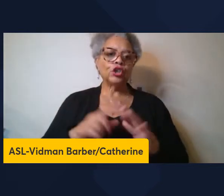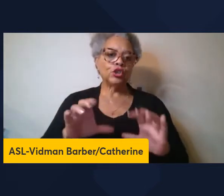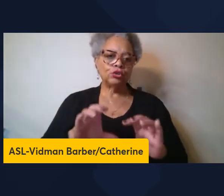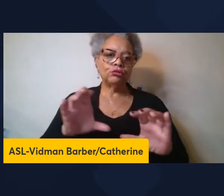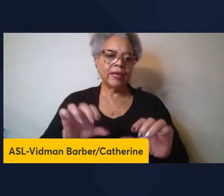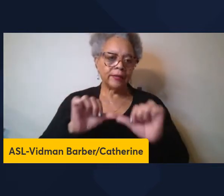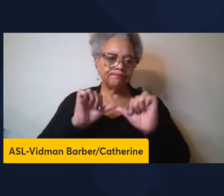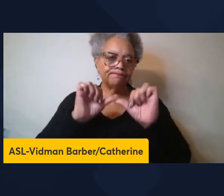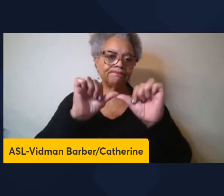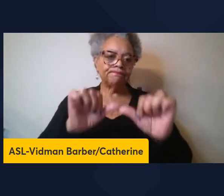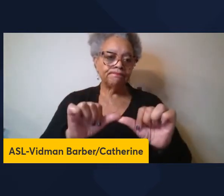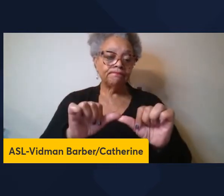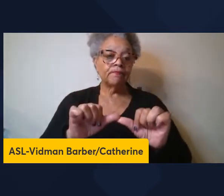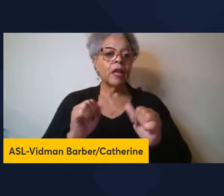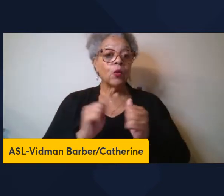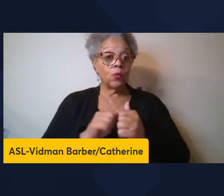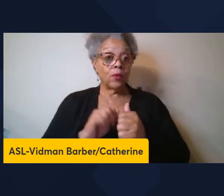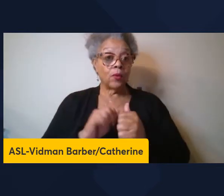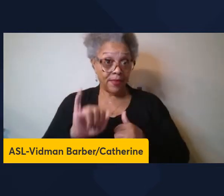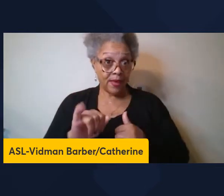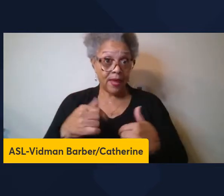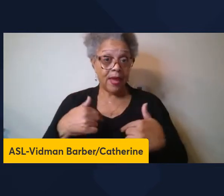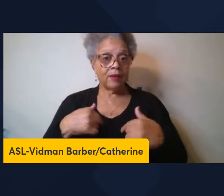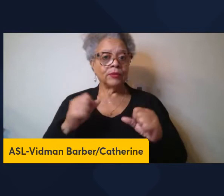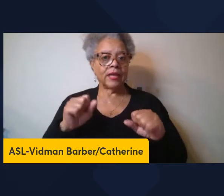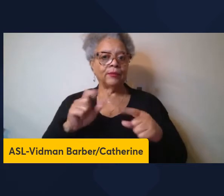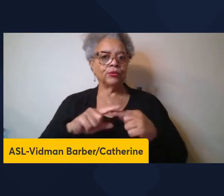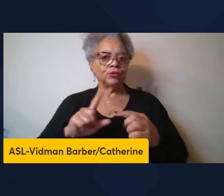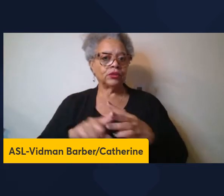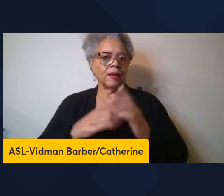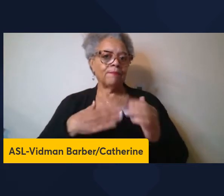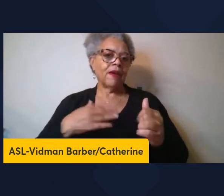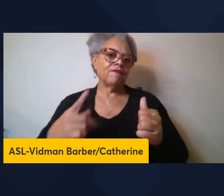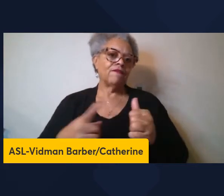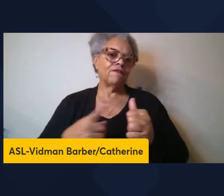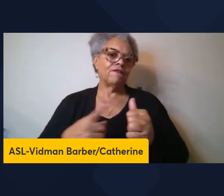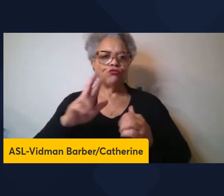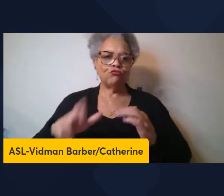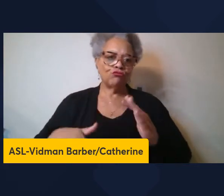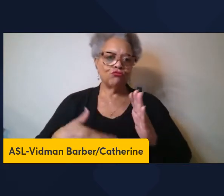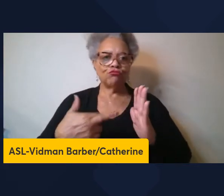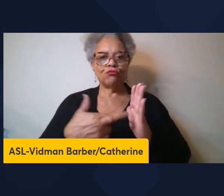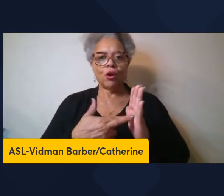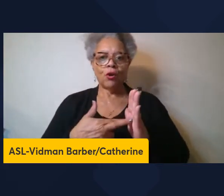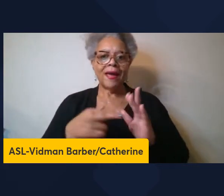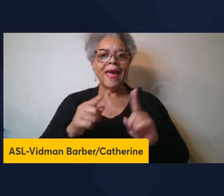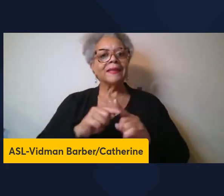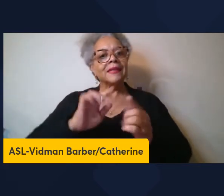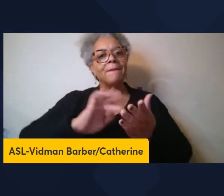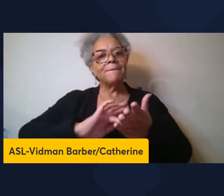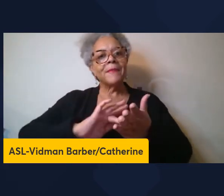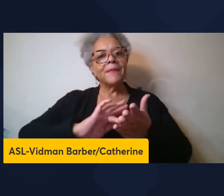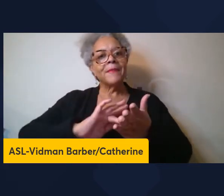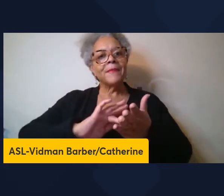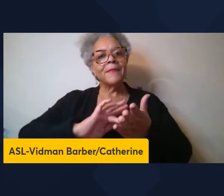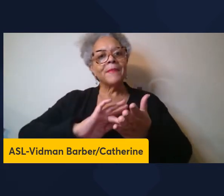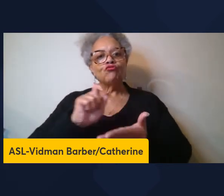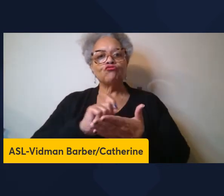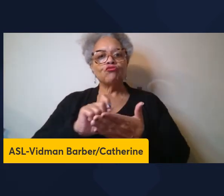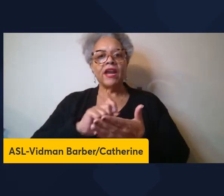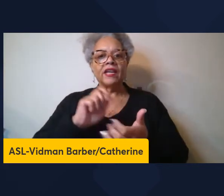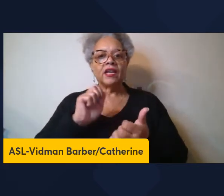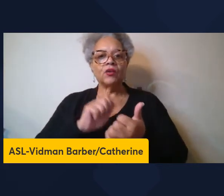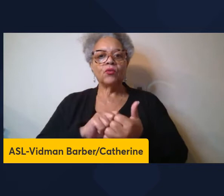And through that, I was able to get into my very first role as a medical writer with a